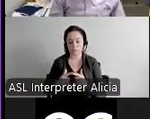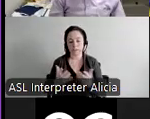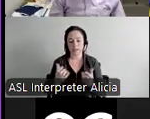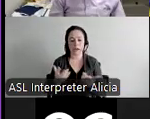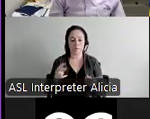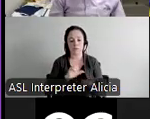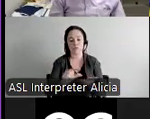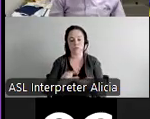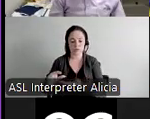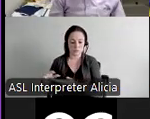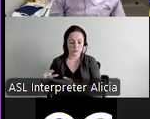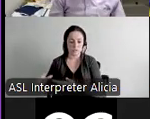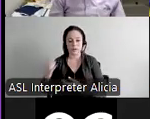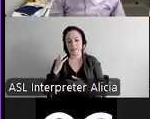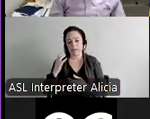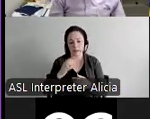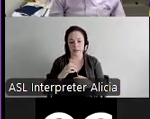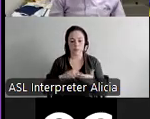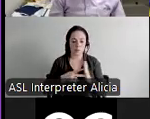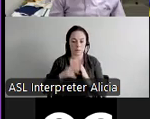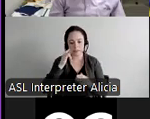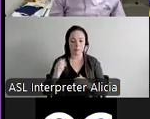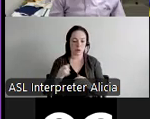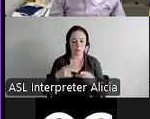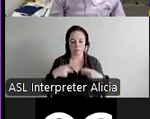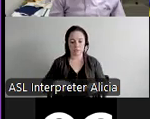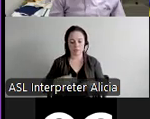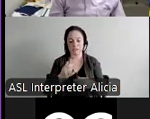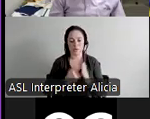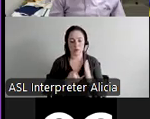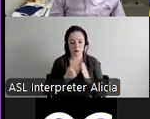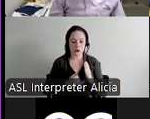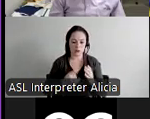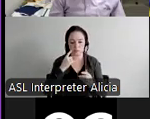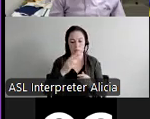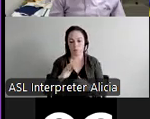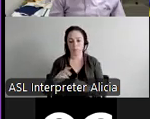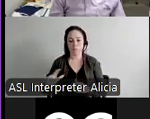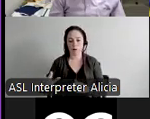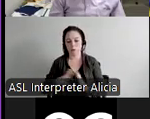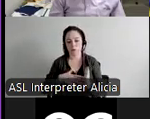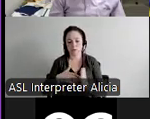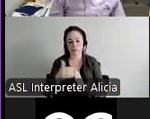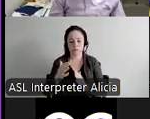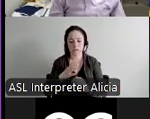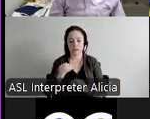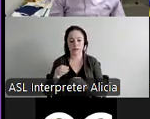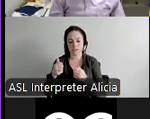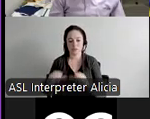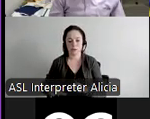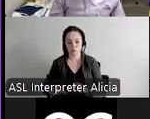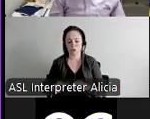meaning permanent physical art, so murals and sculpture. But of course, to get to that idea of how much we're splitting, what the split